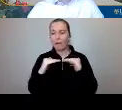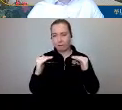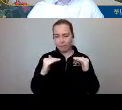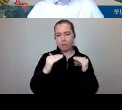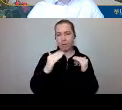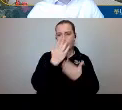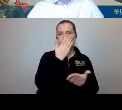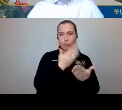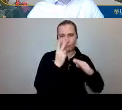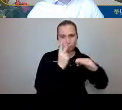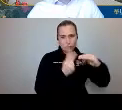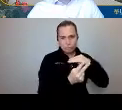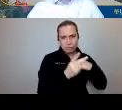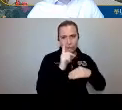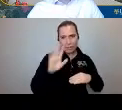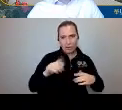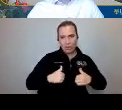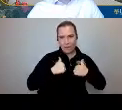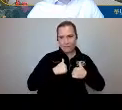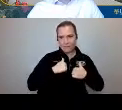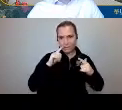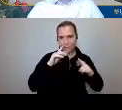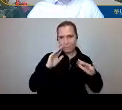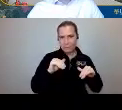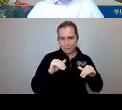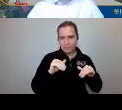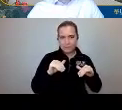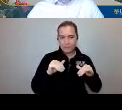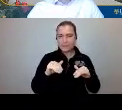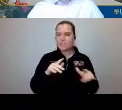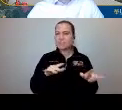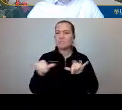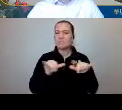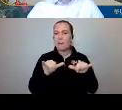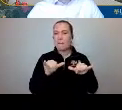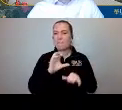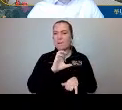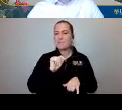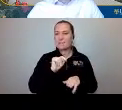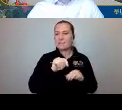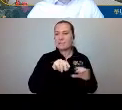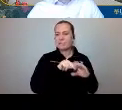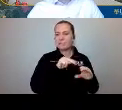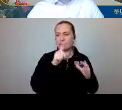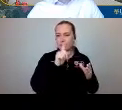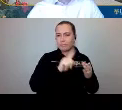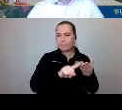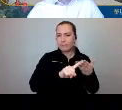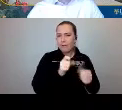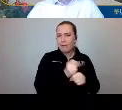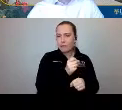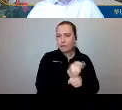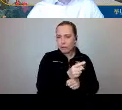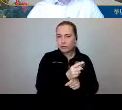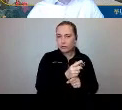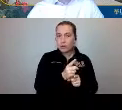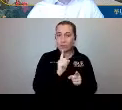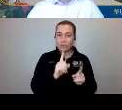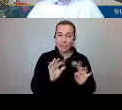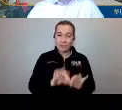as participating in the program with the opportunity to identify an early cancer diagnosis. So it really is critical that lung screening programs